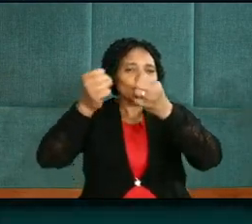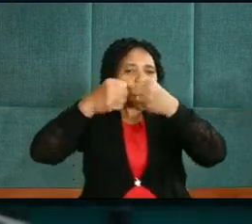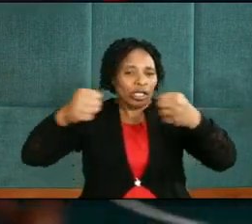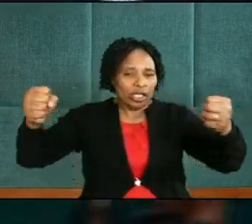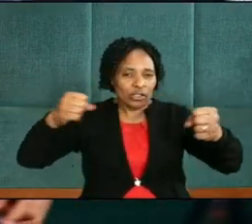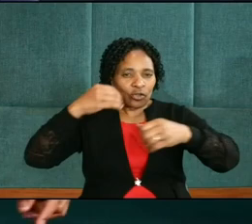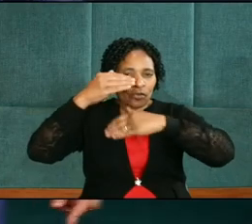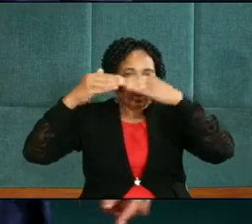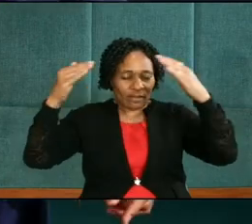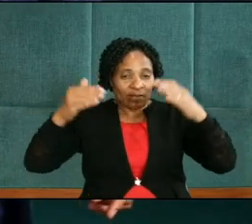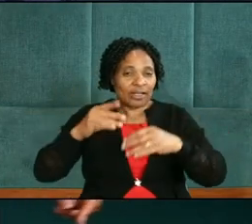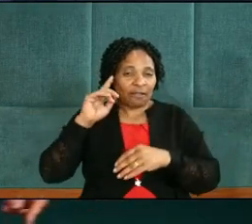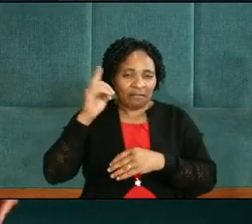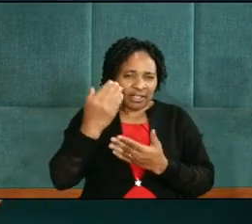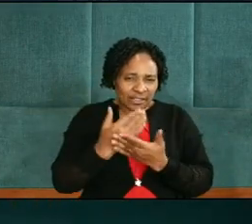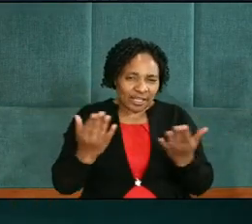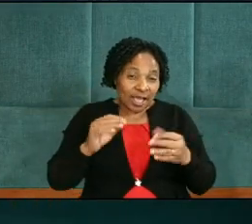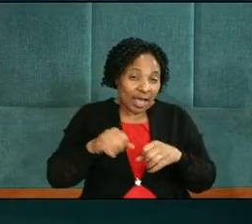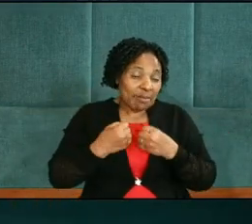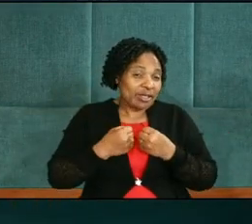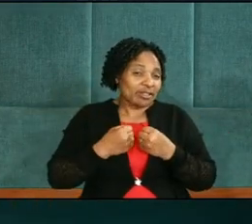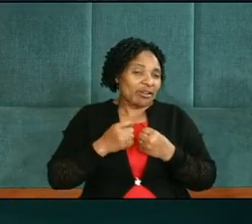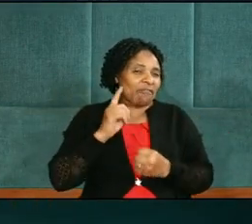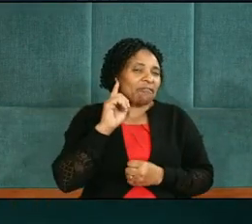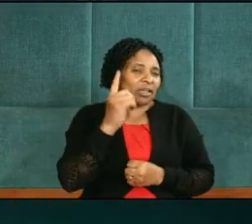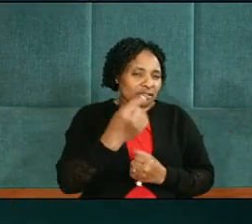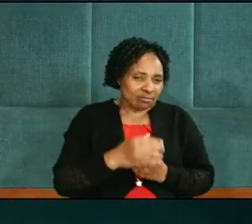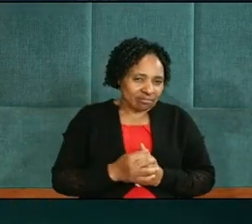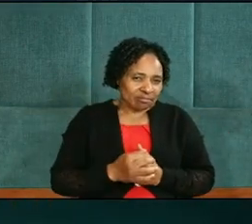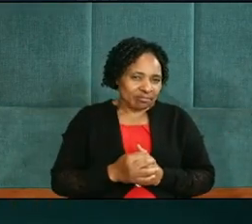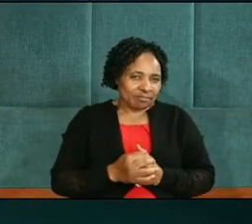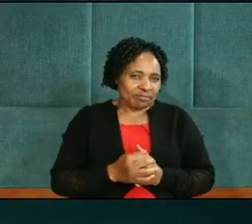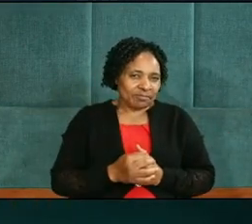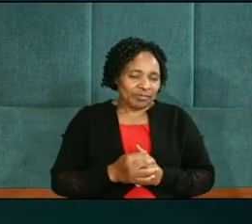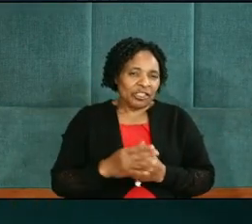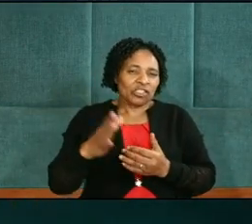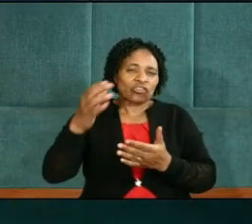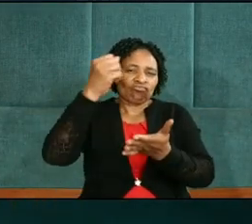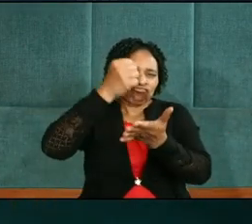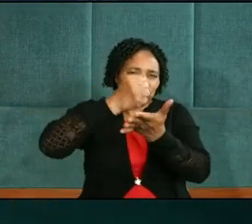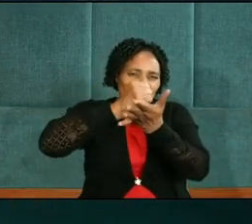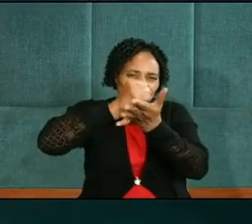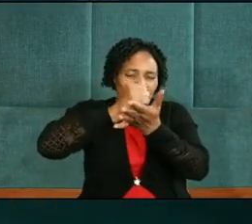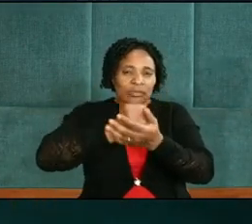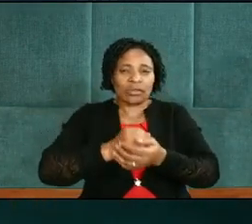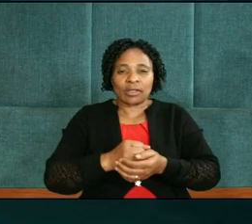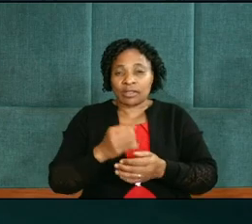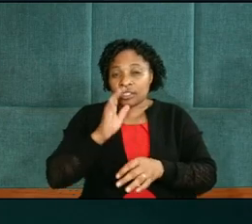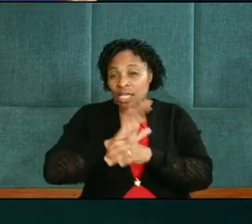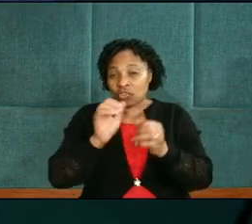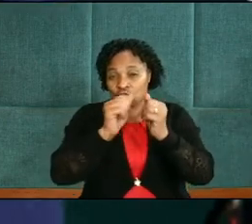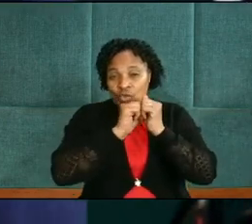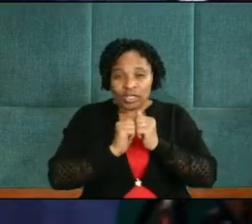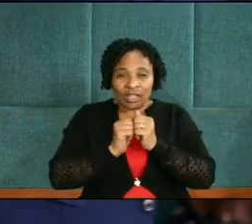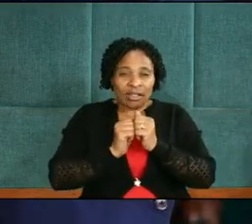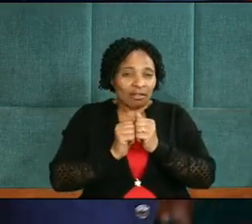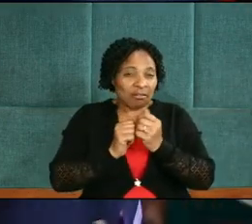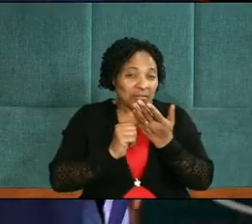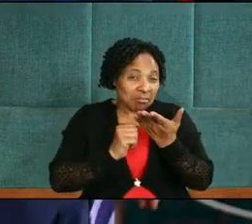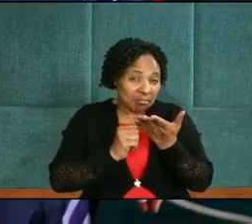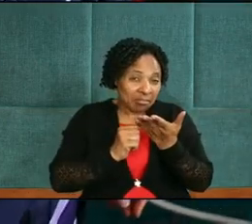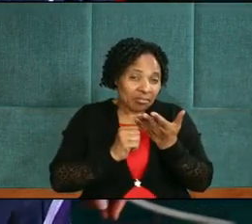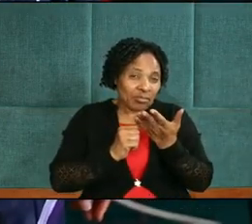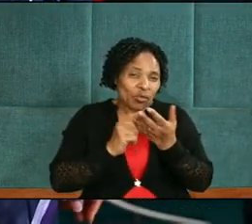first thing that must happen, you must first be sealed. Is the church with me? Now, who does